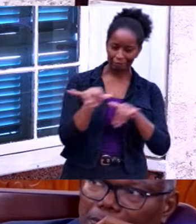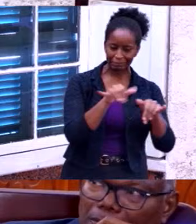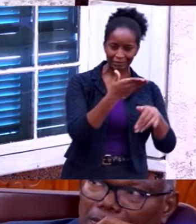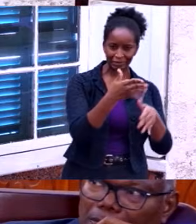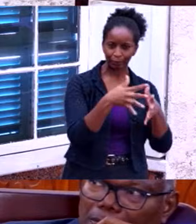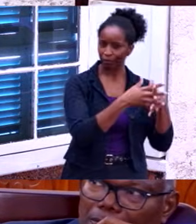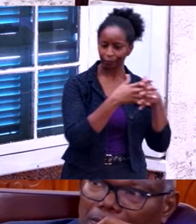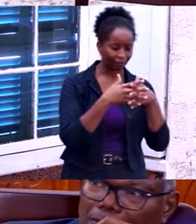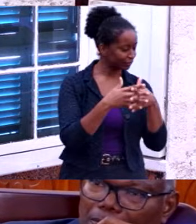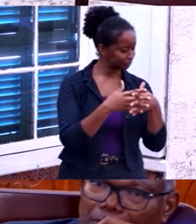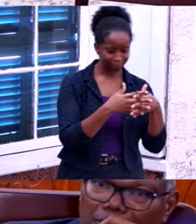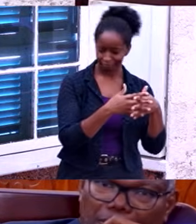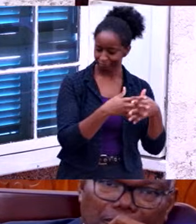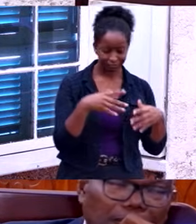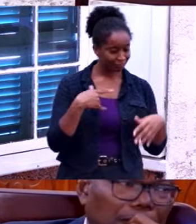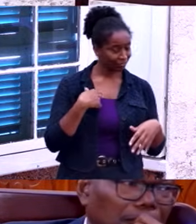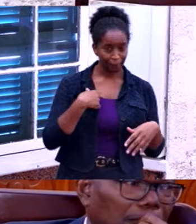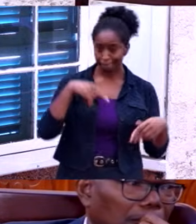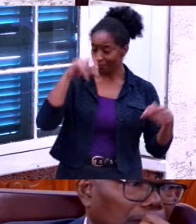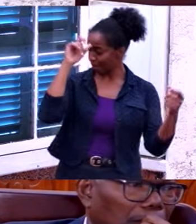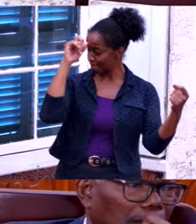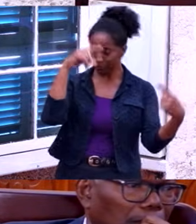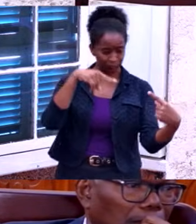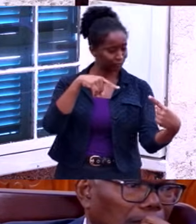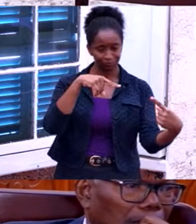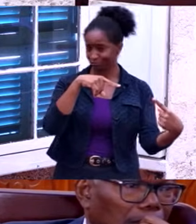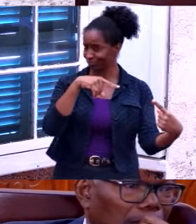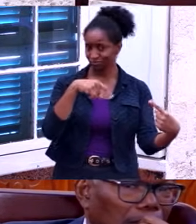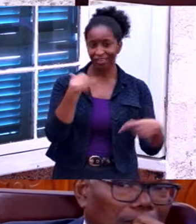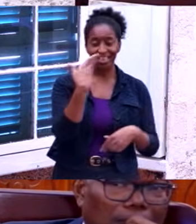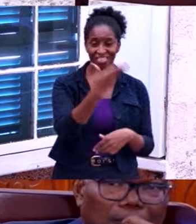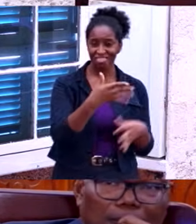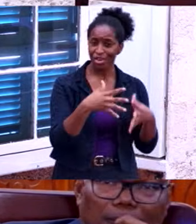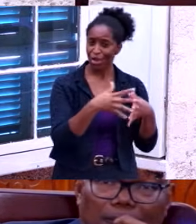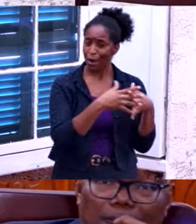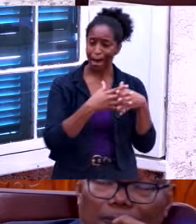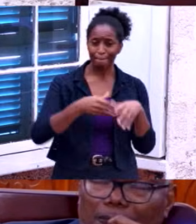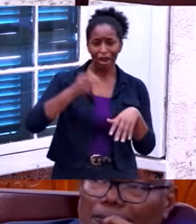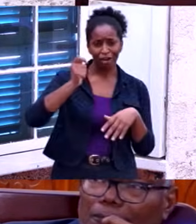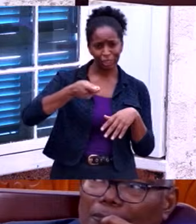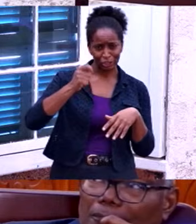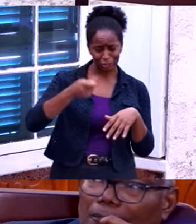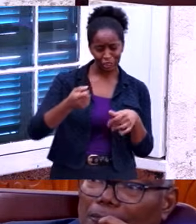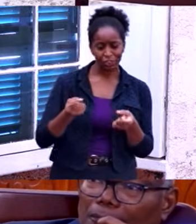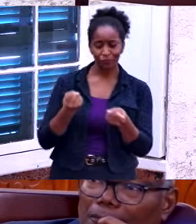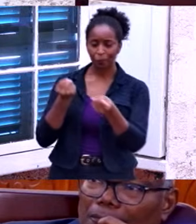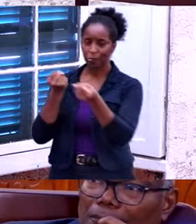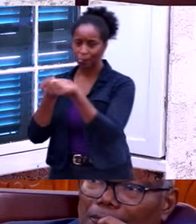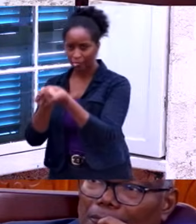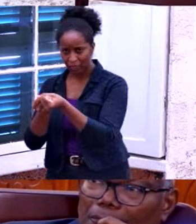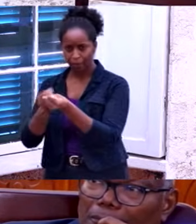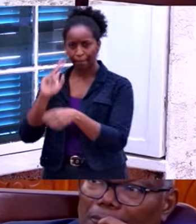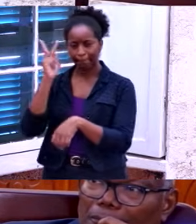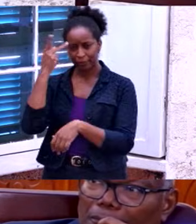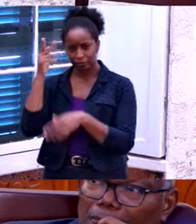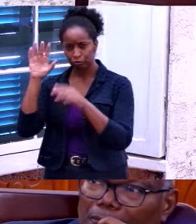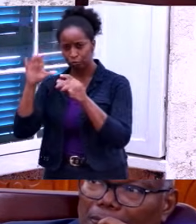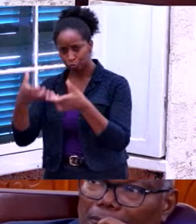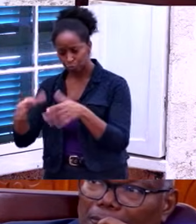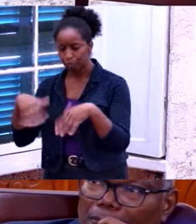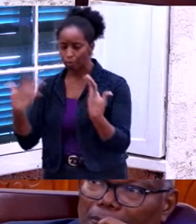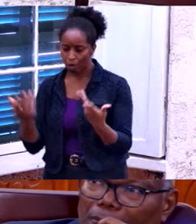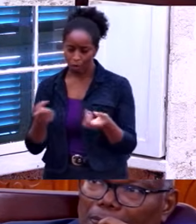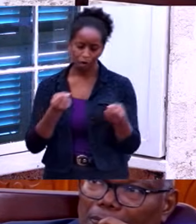judges in the United States are, and you can almost, depending on who the government is and who has been